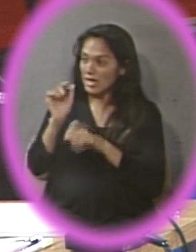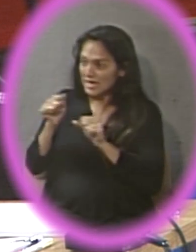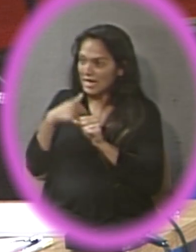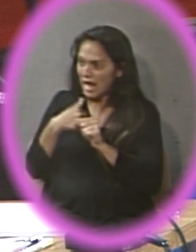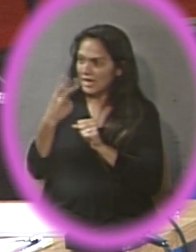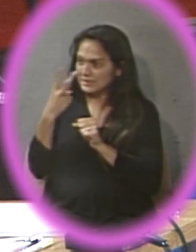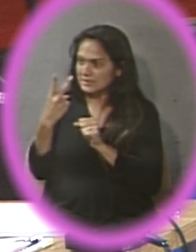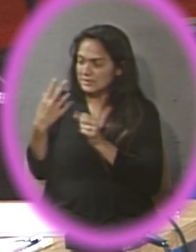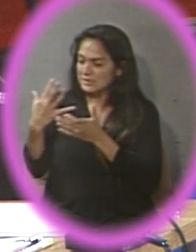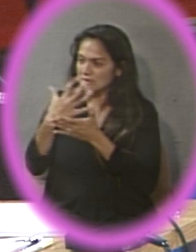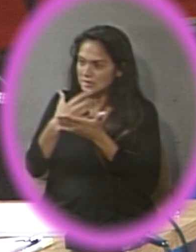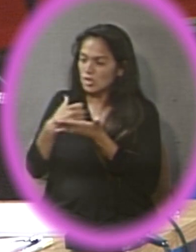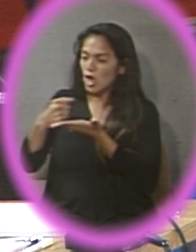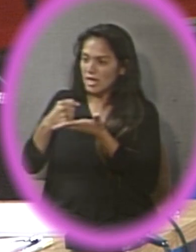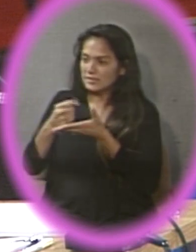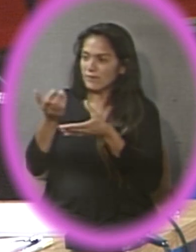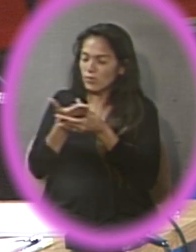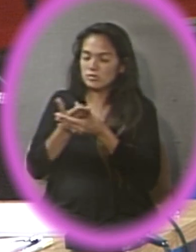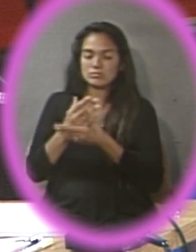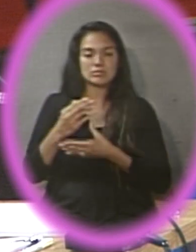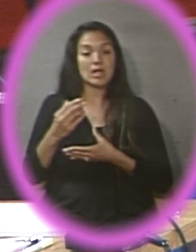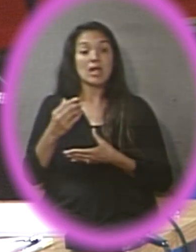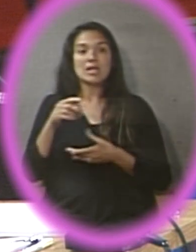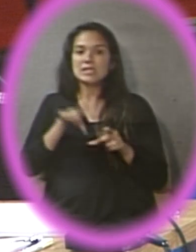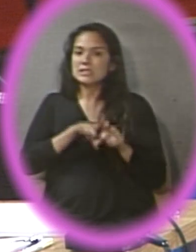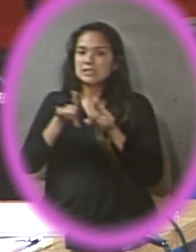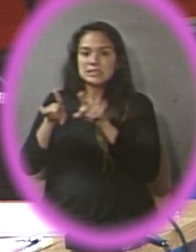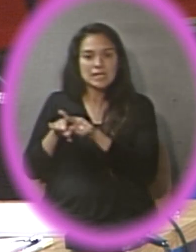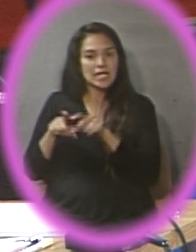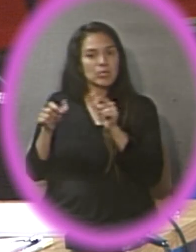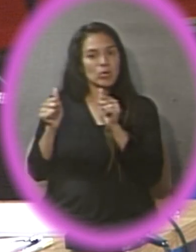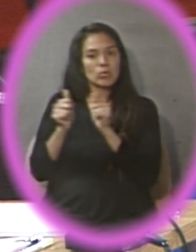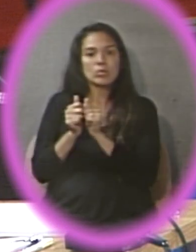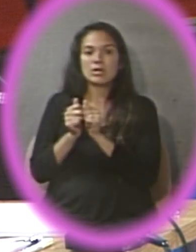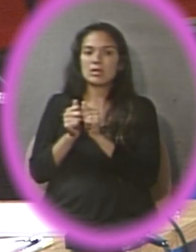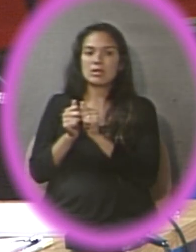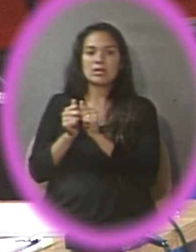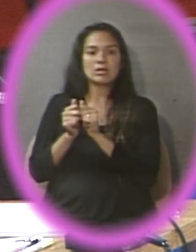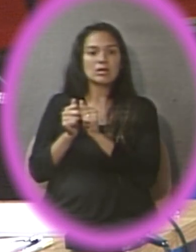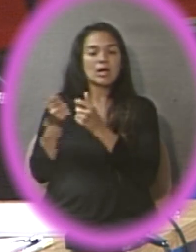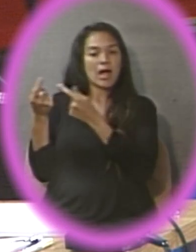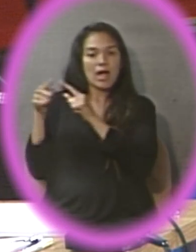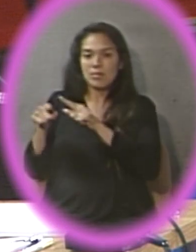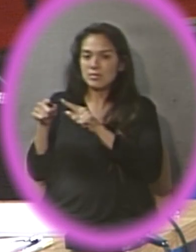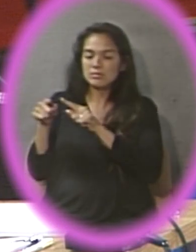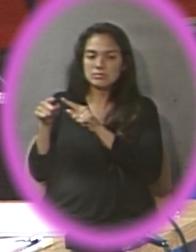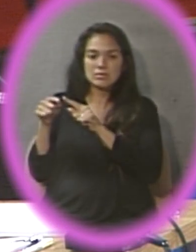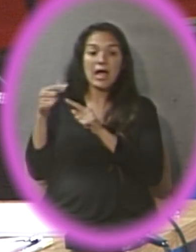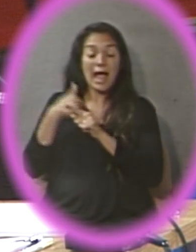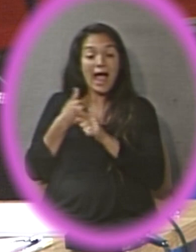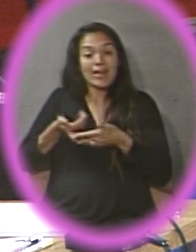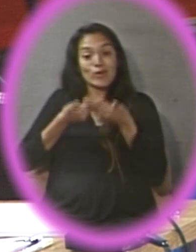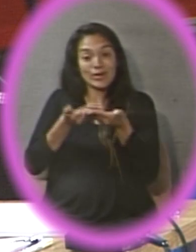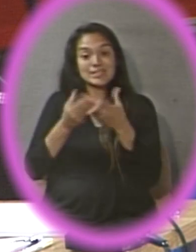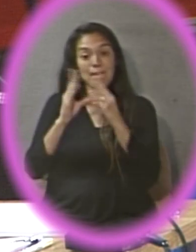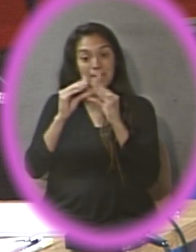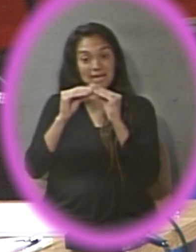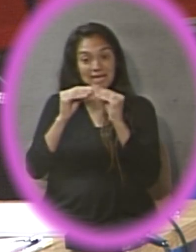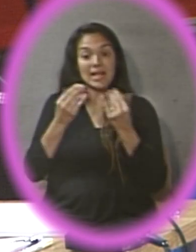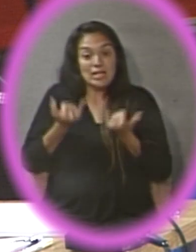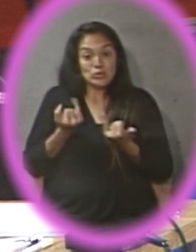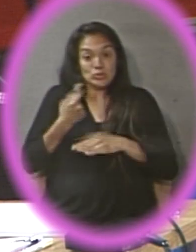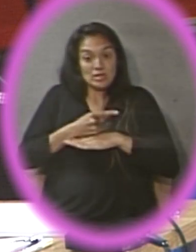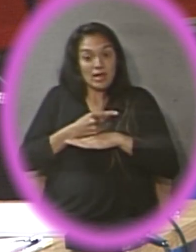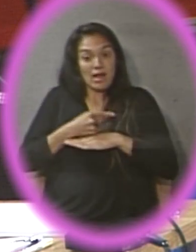said. During that conversation, which was a telephone conversation, I requested a meeting. I was granted a meeting, which took place earlier today.